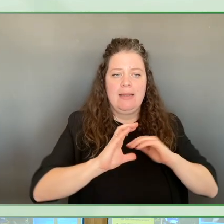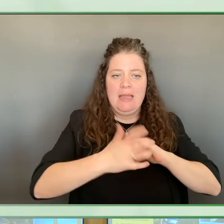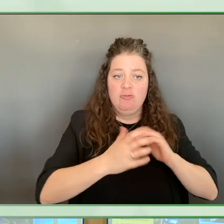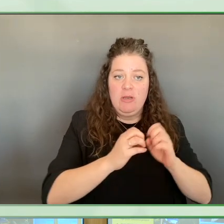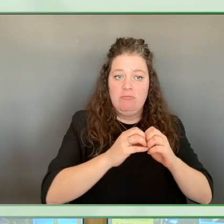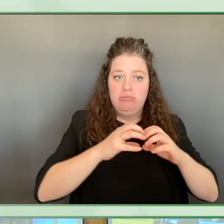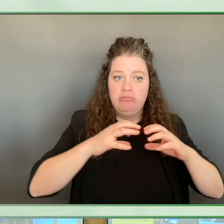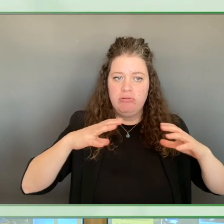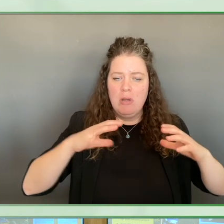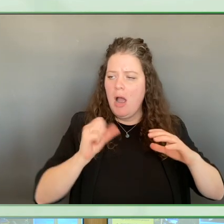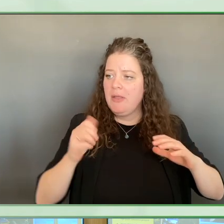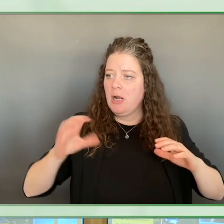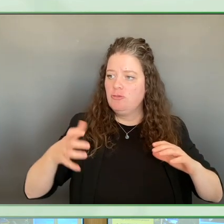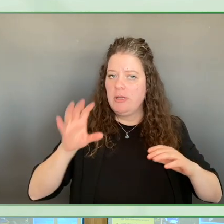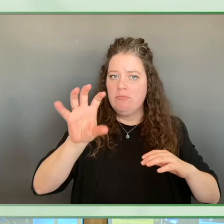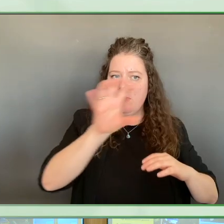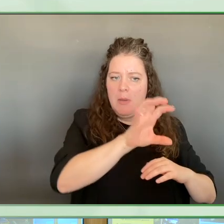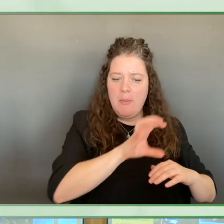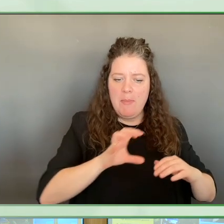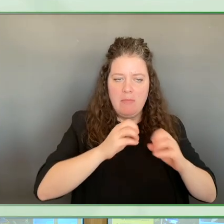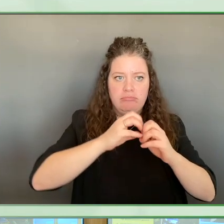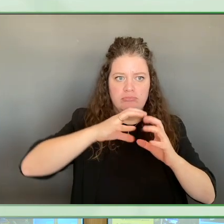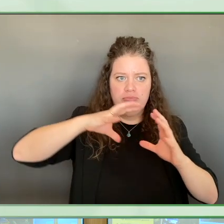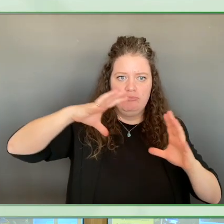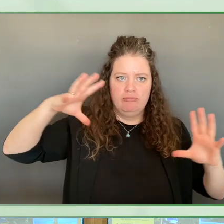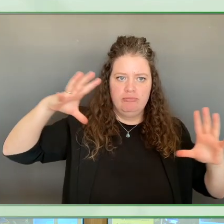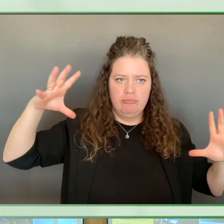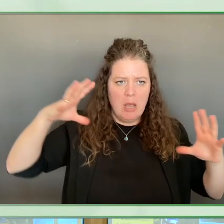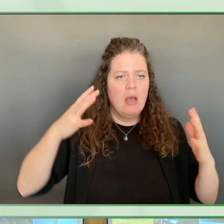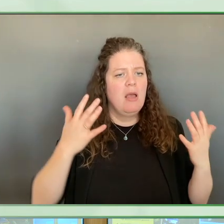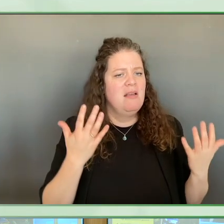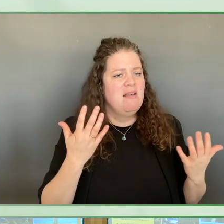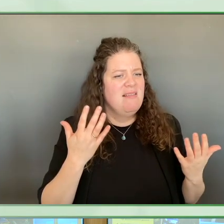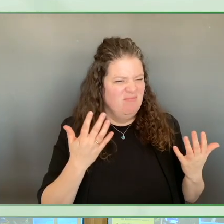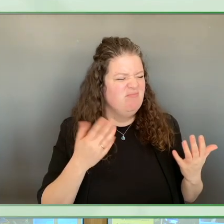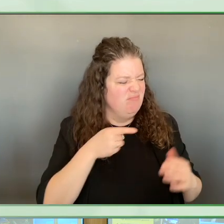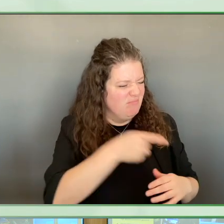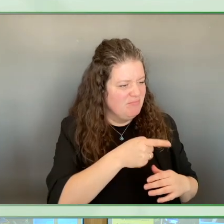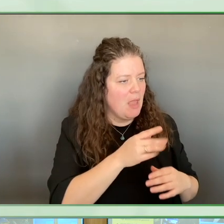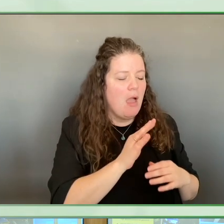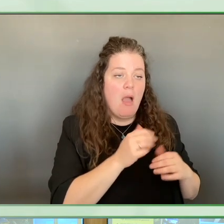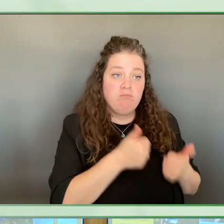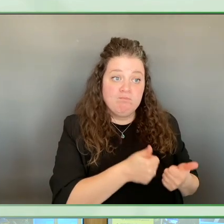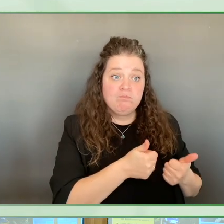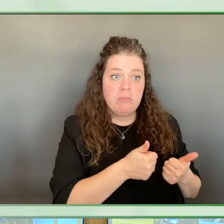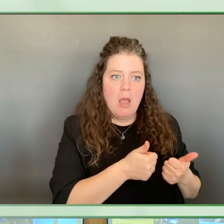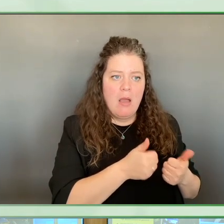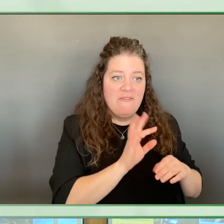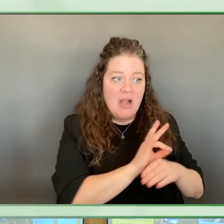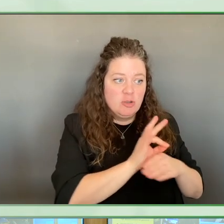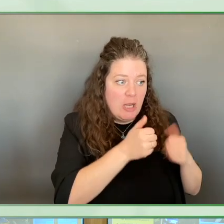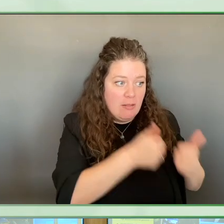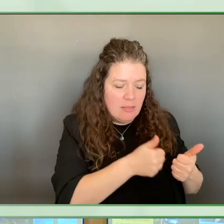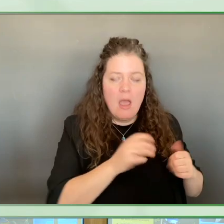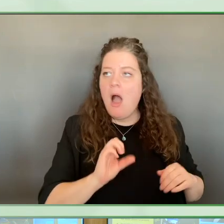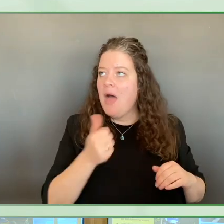it's important that although they have better functionality, they are also able to compete quality-wise with some of the imported